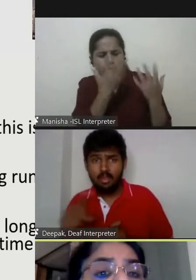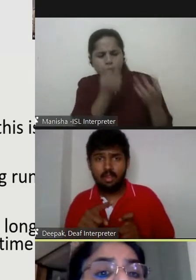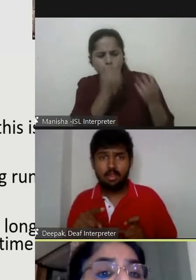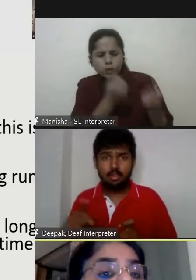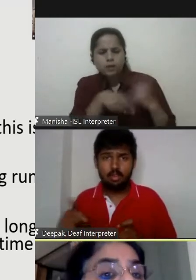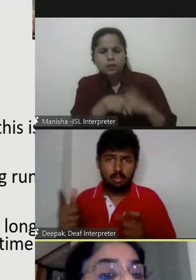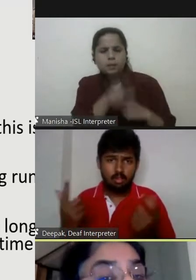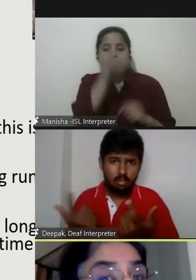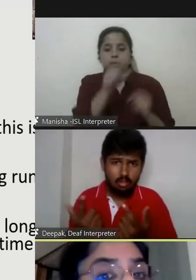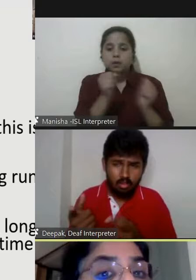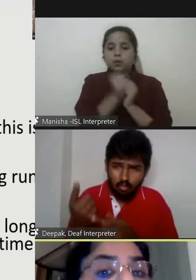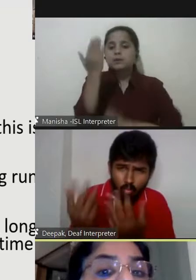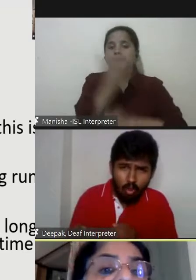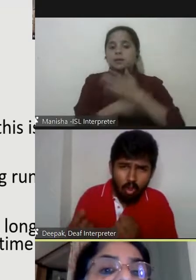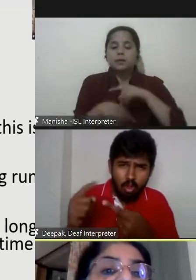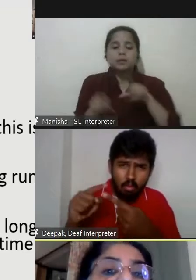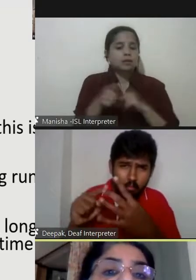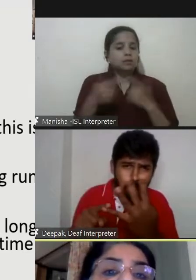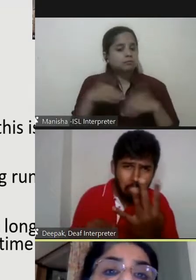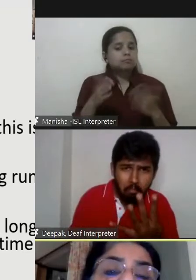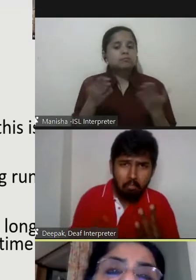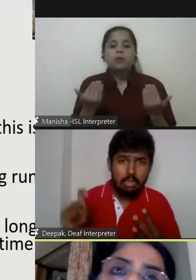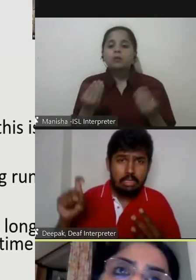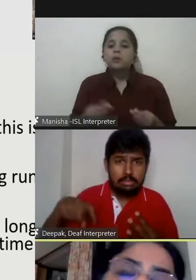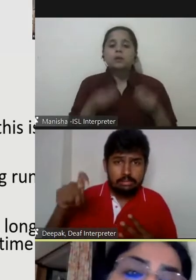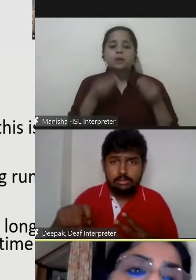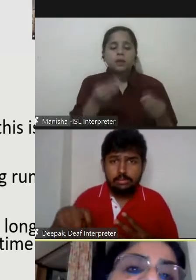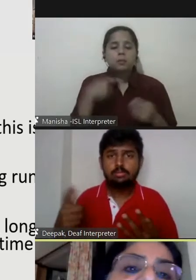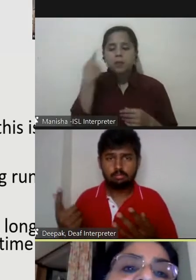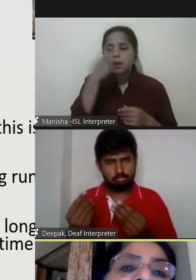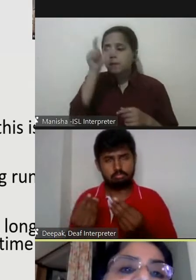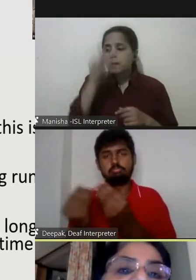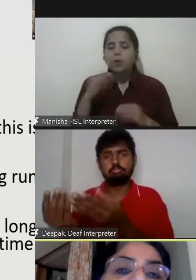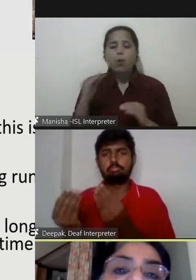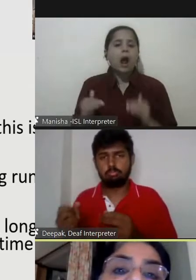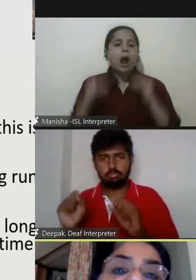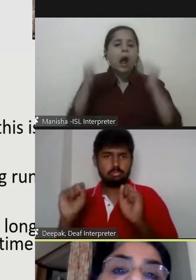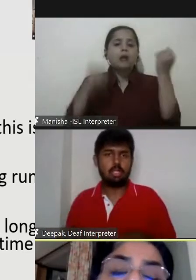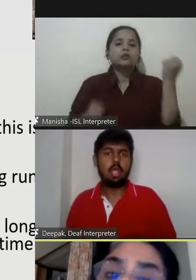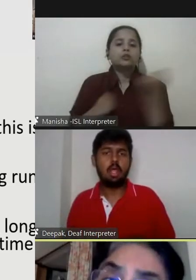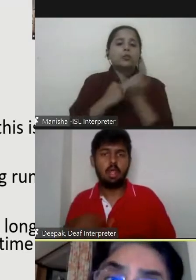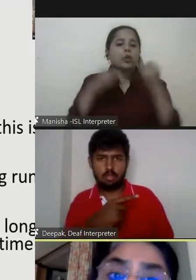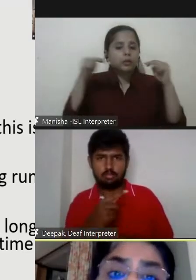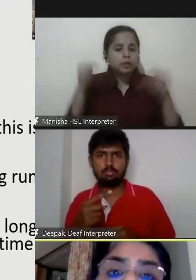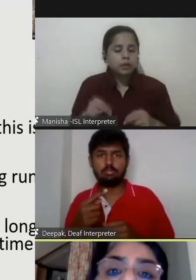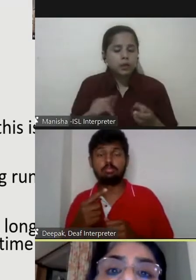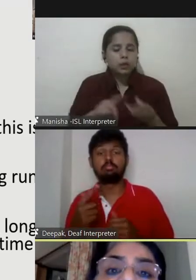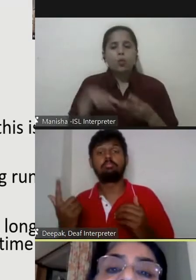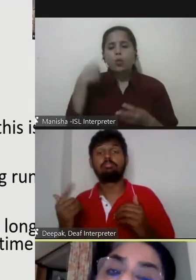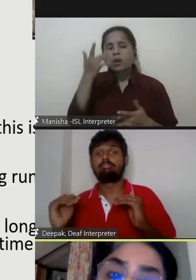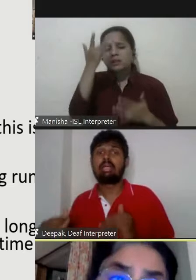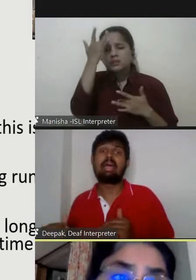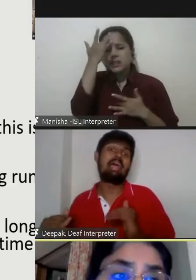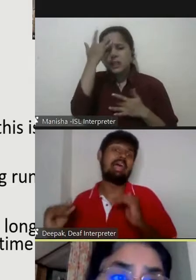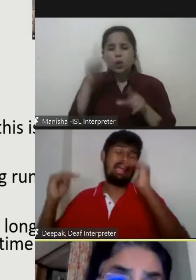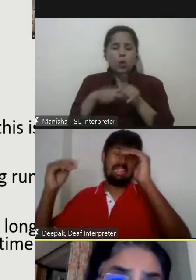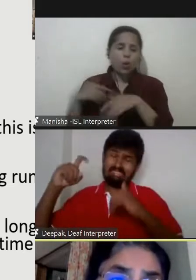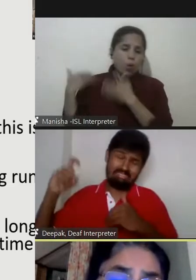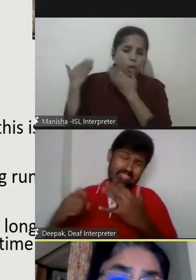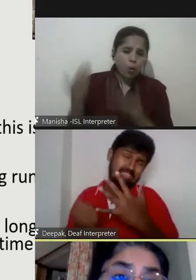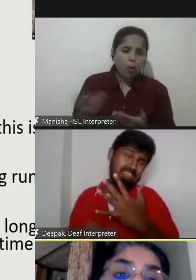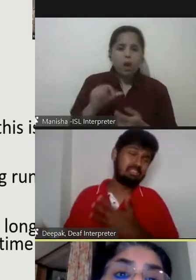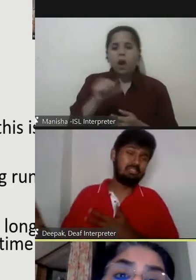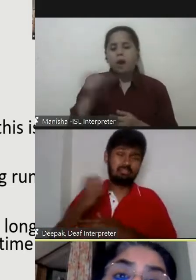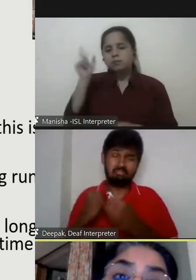with disabilities, people with high support needs, people living with long-term illnesses, and others are taken care